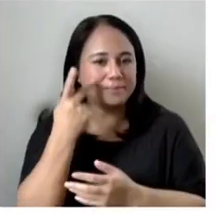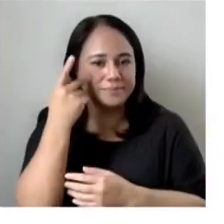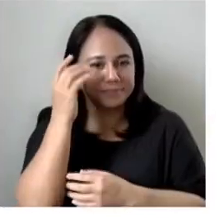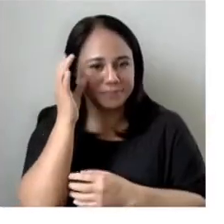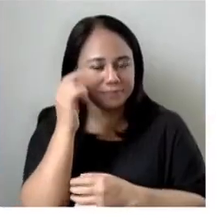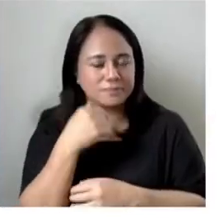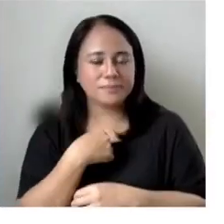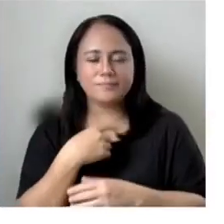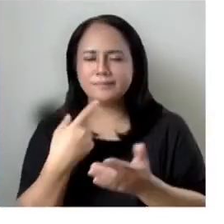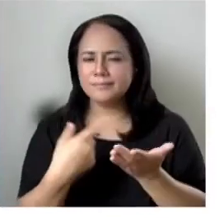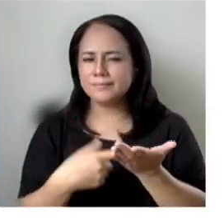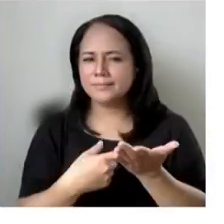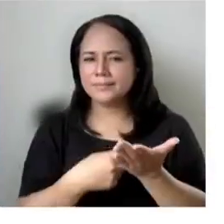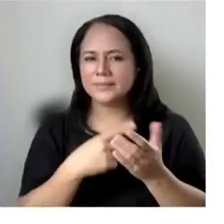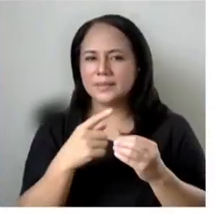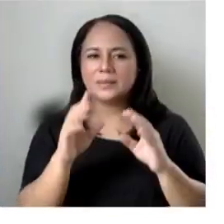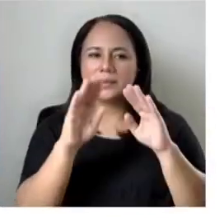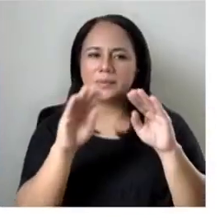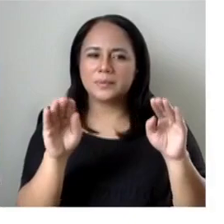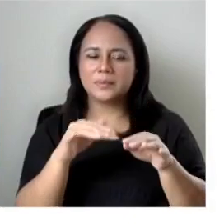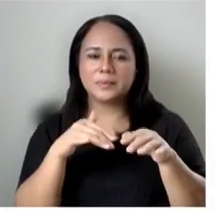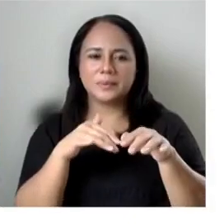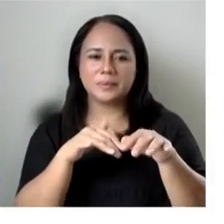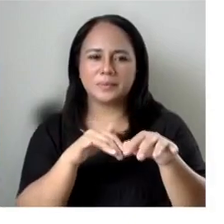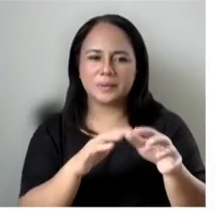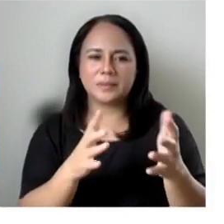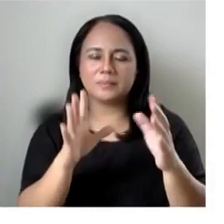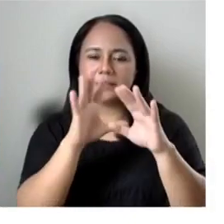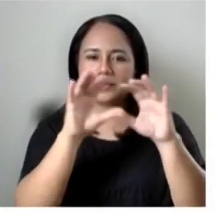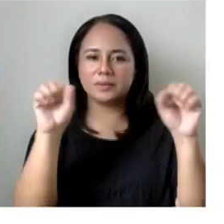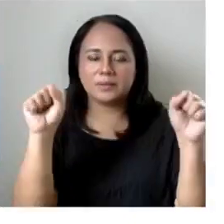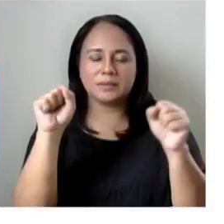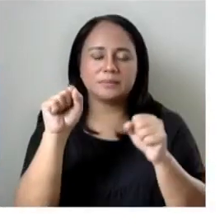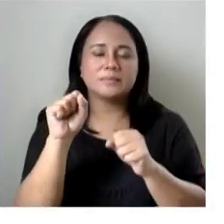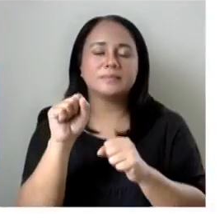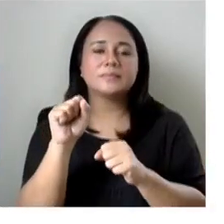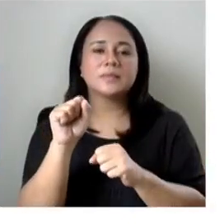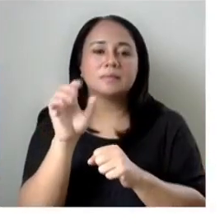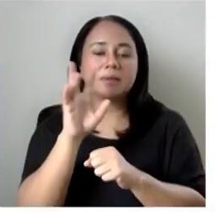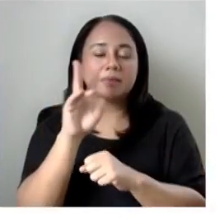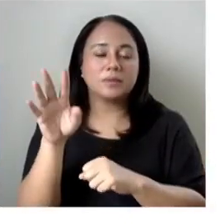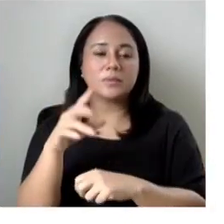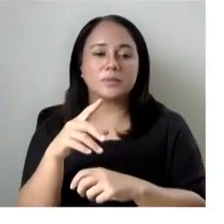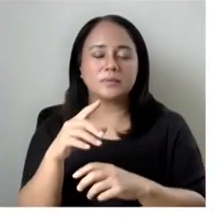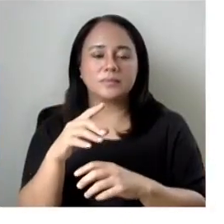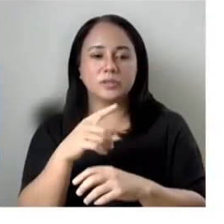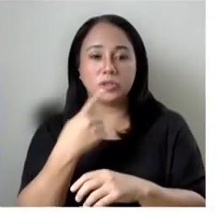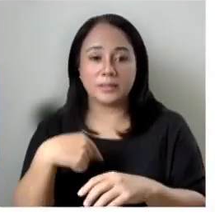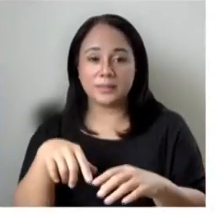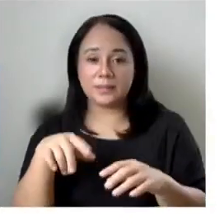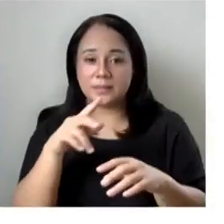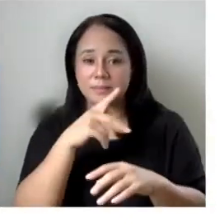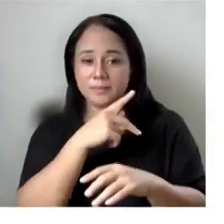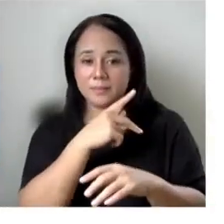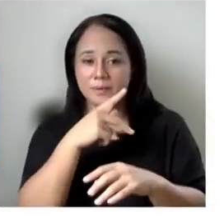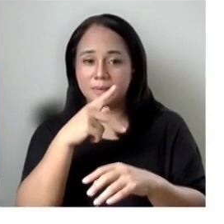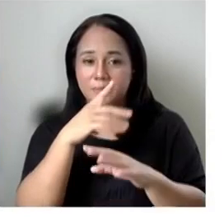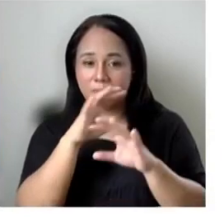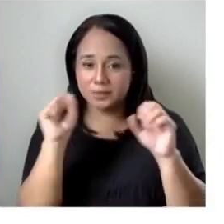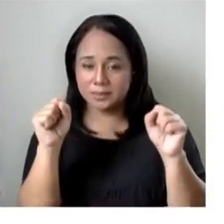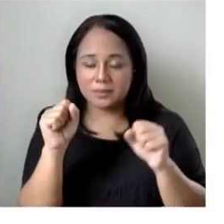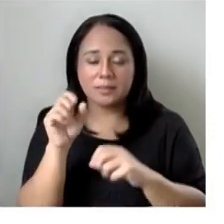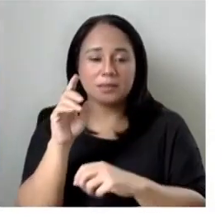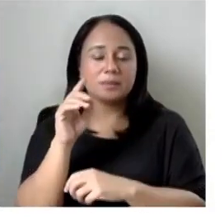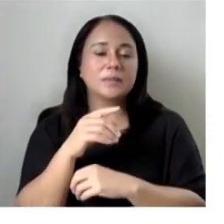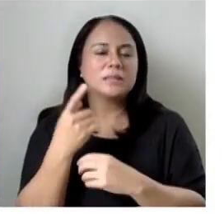talk about the Christmas convoy, President Marcos meeting with Chinese President Xi Jinping on the sidelines of the APEC summit. And